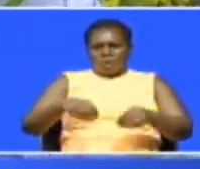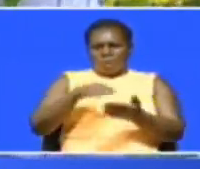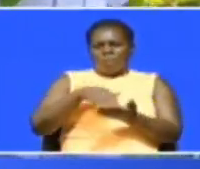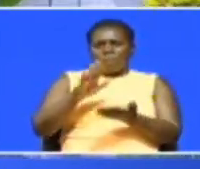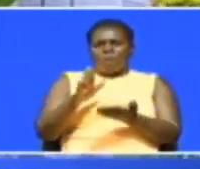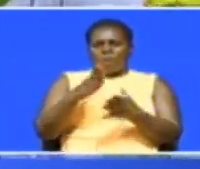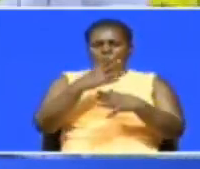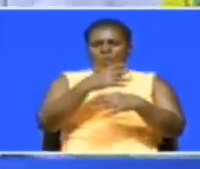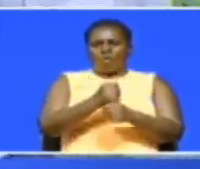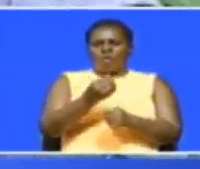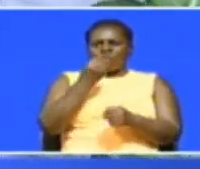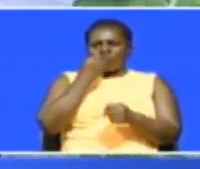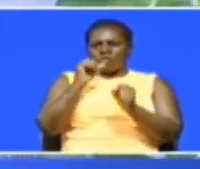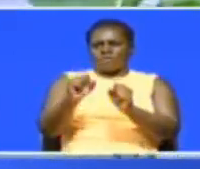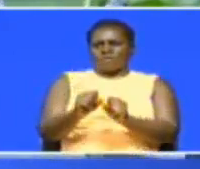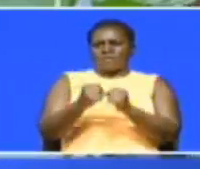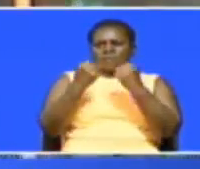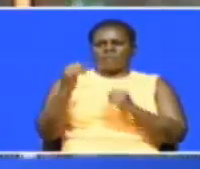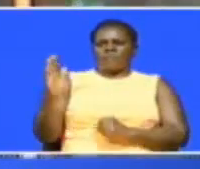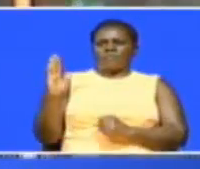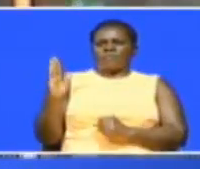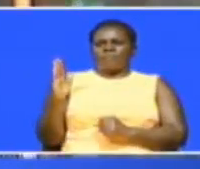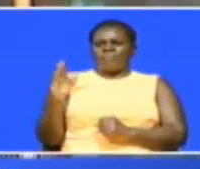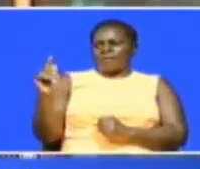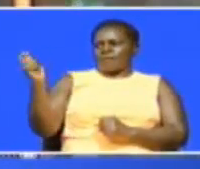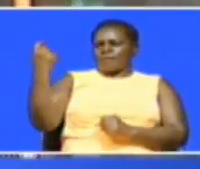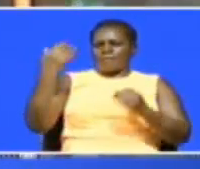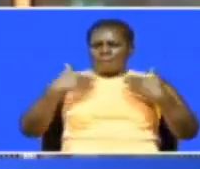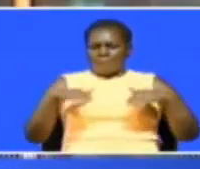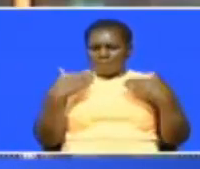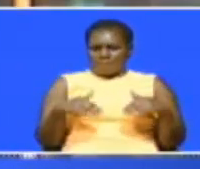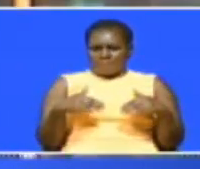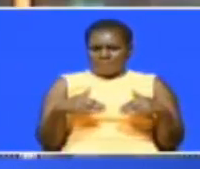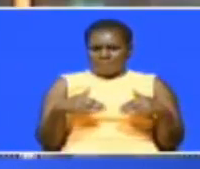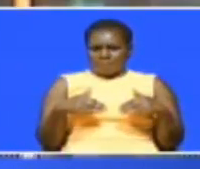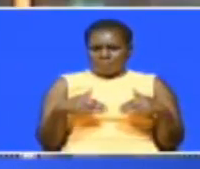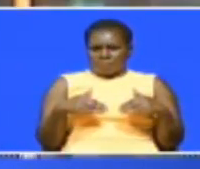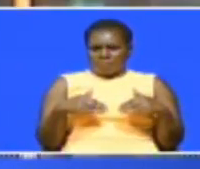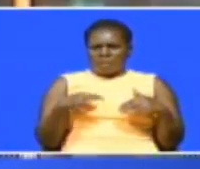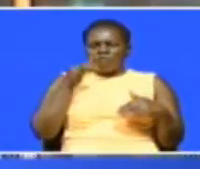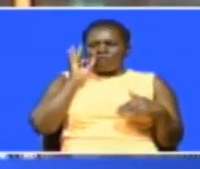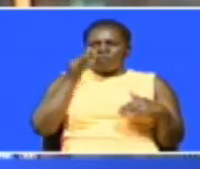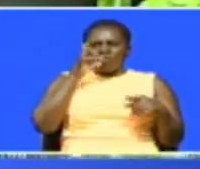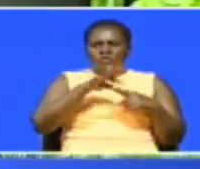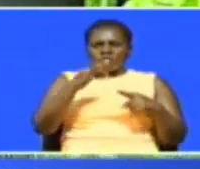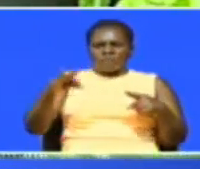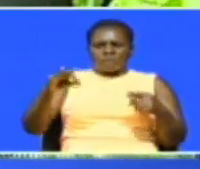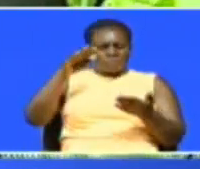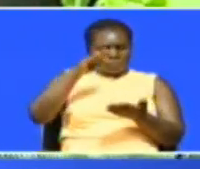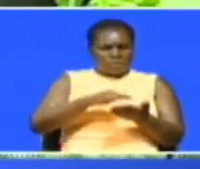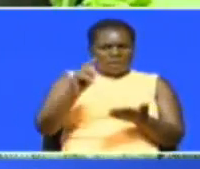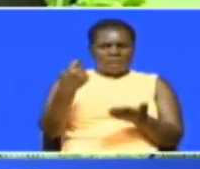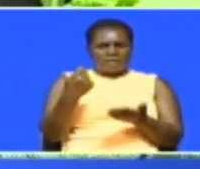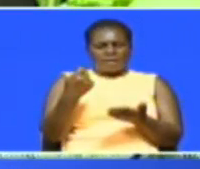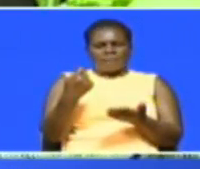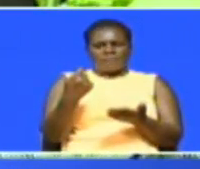our confidence in food safety and security. As Kenyans, the consumption of fruits and vegetables is very low, but Kenyans,